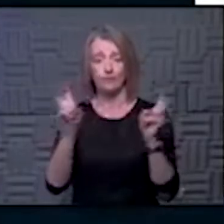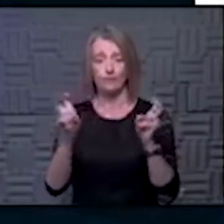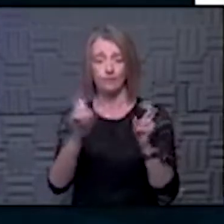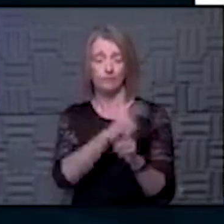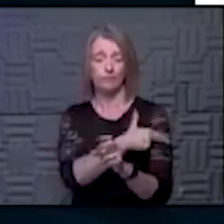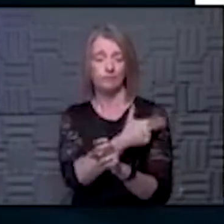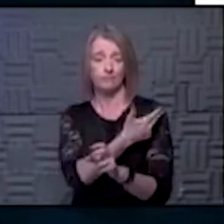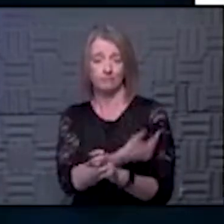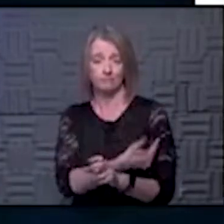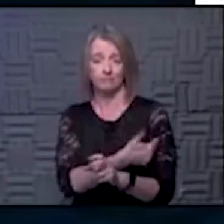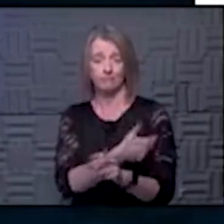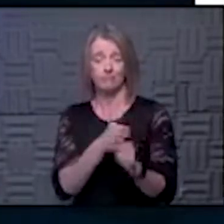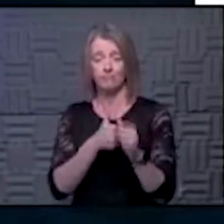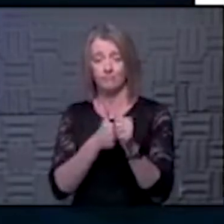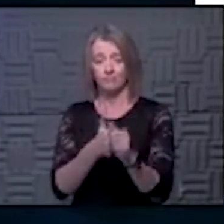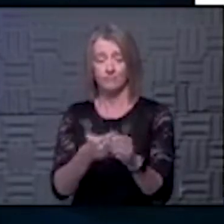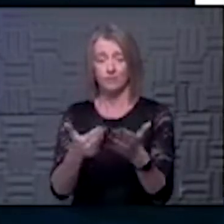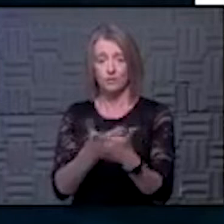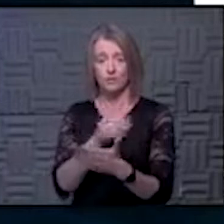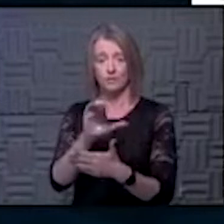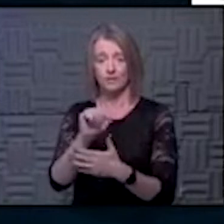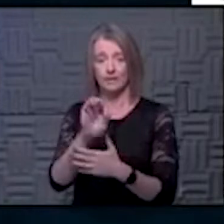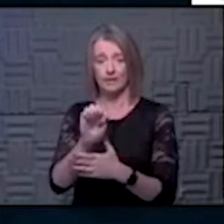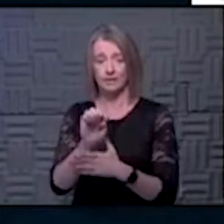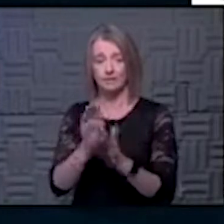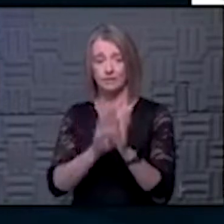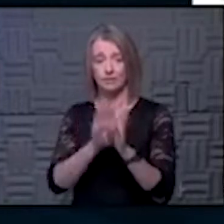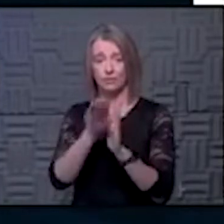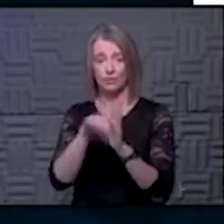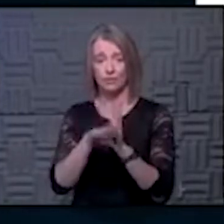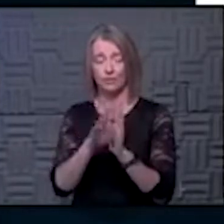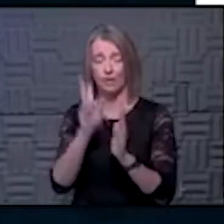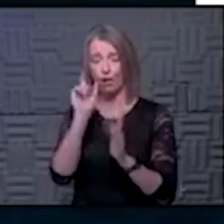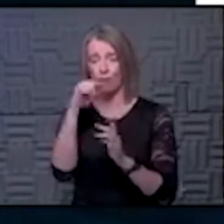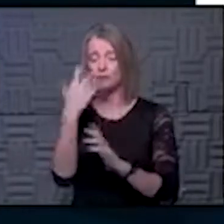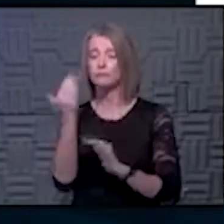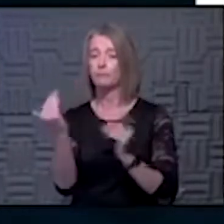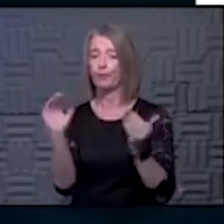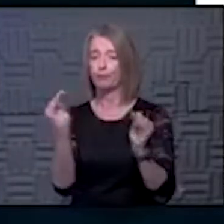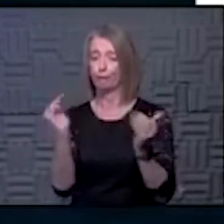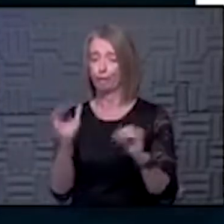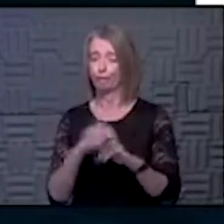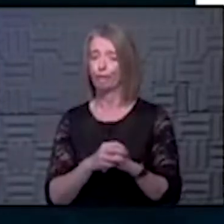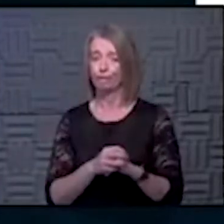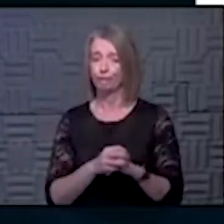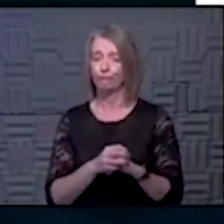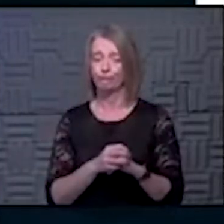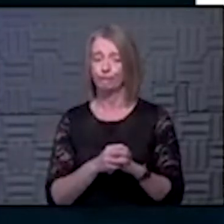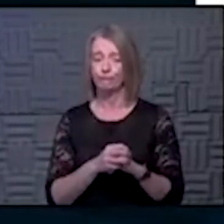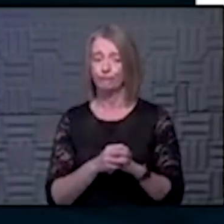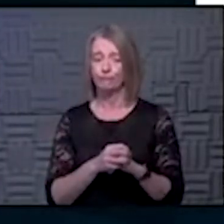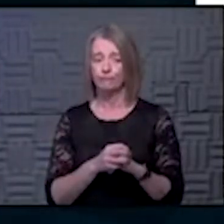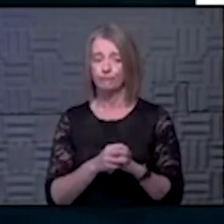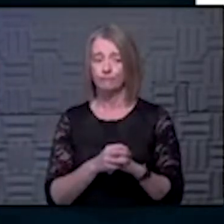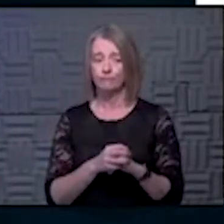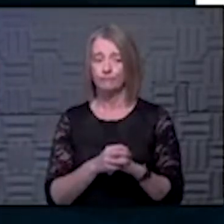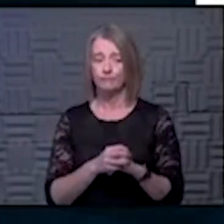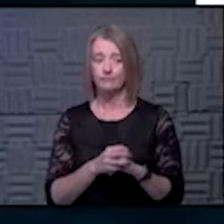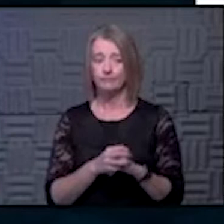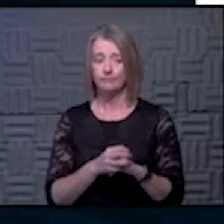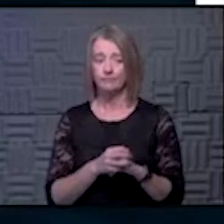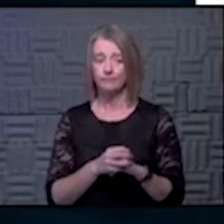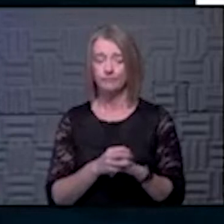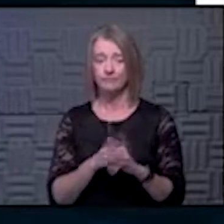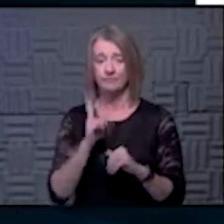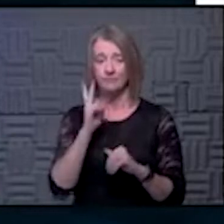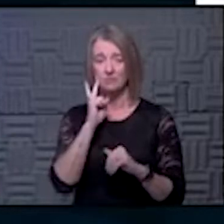of hospitalizations following the new case curve, and we know it looks very, very similar, this portends a